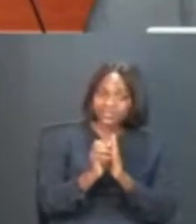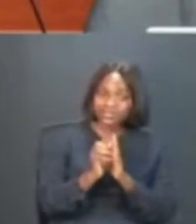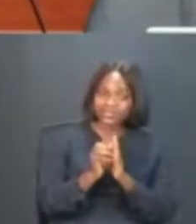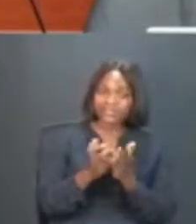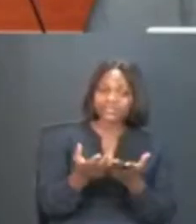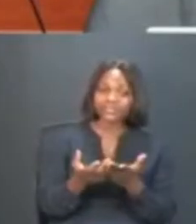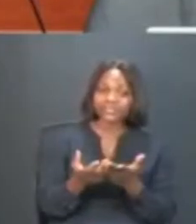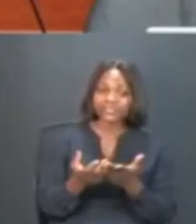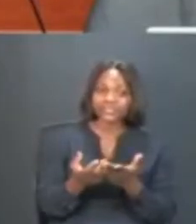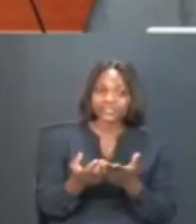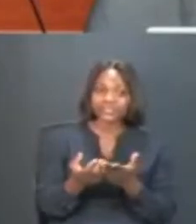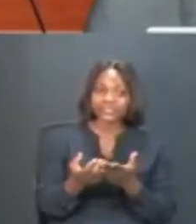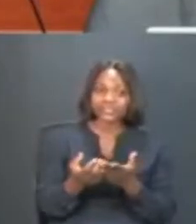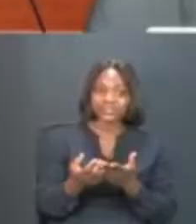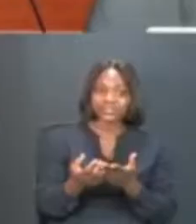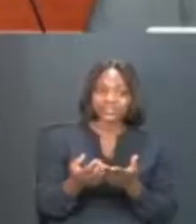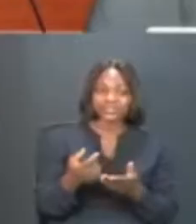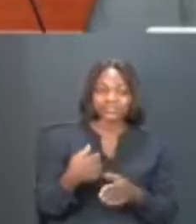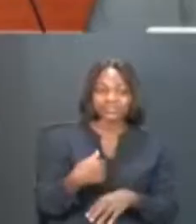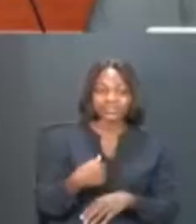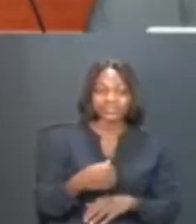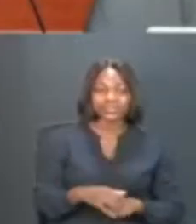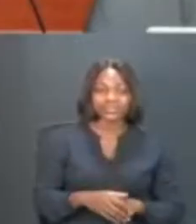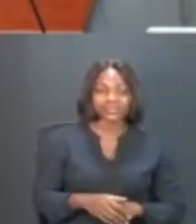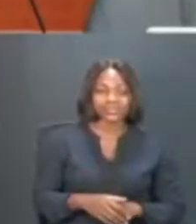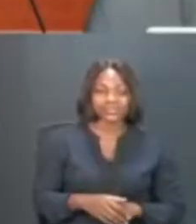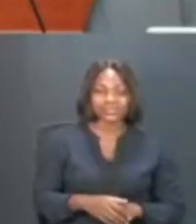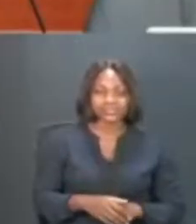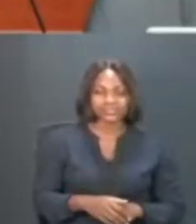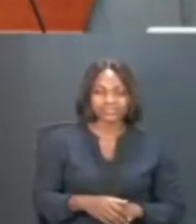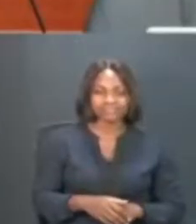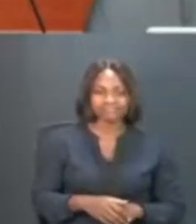and I find myself in very difficult